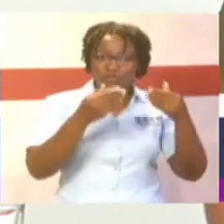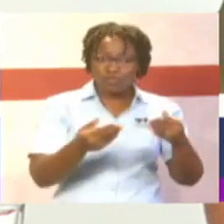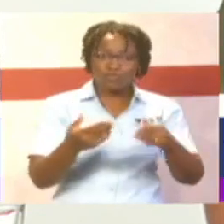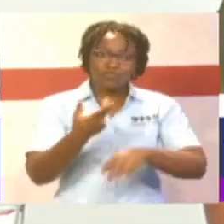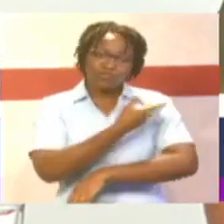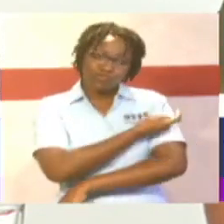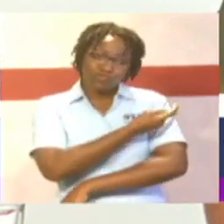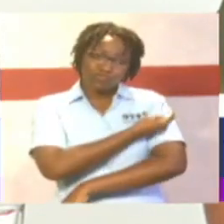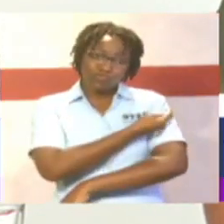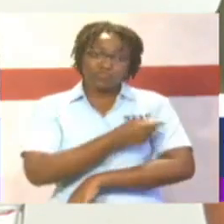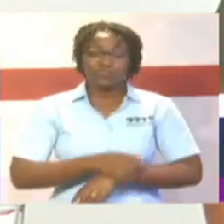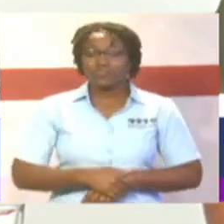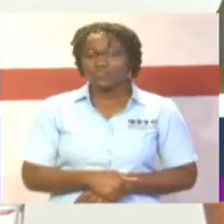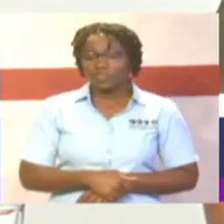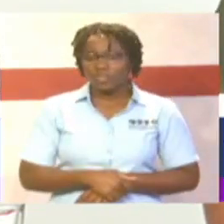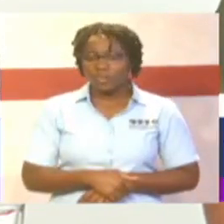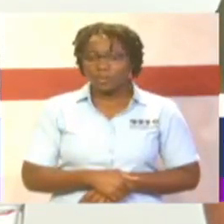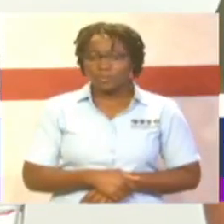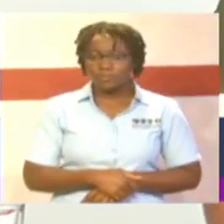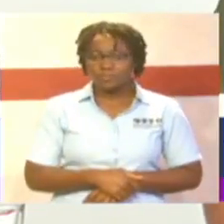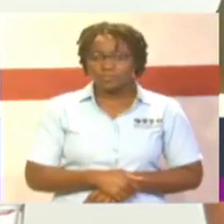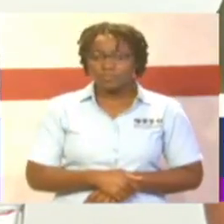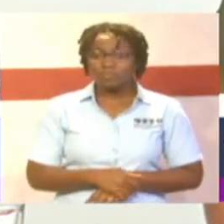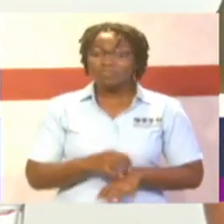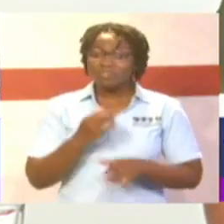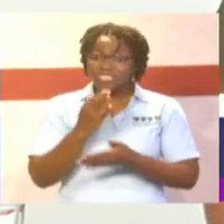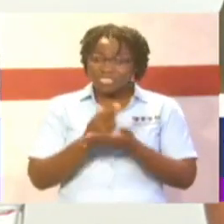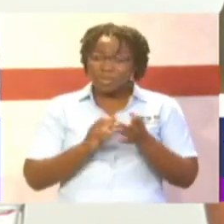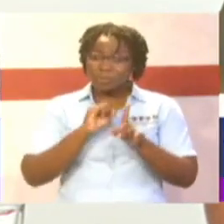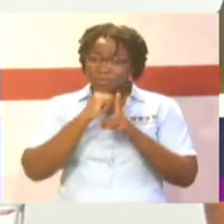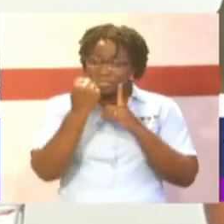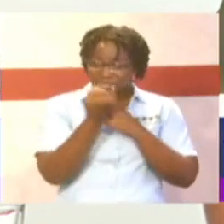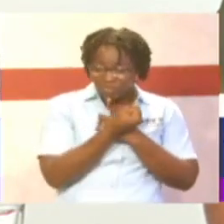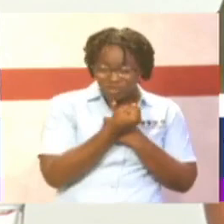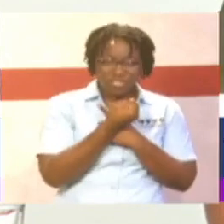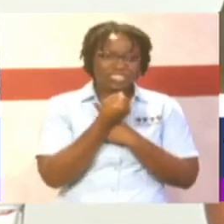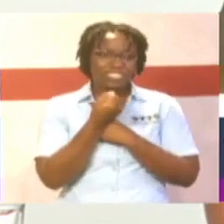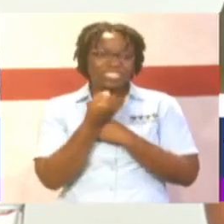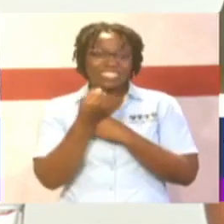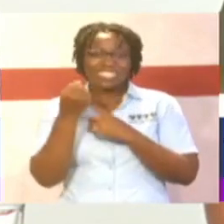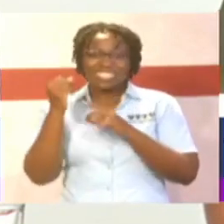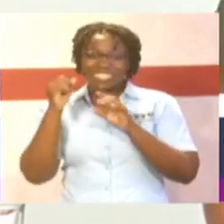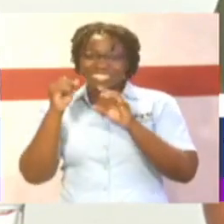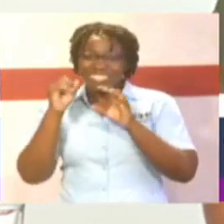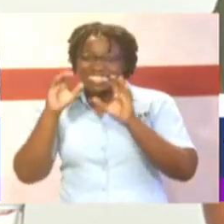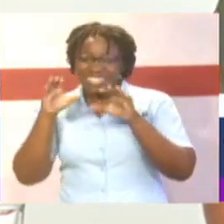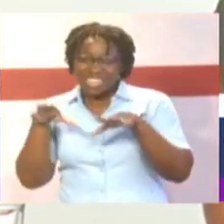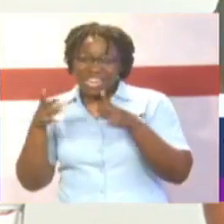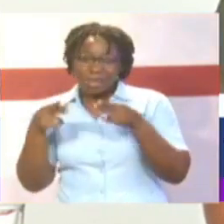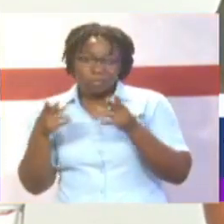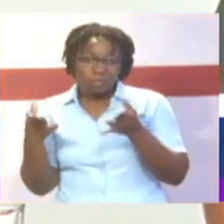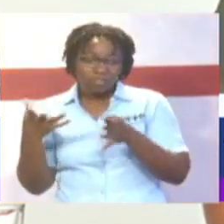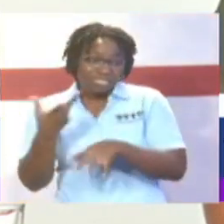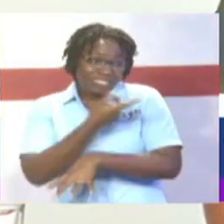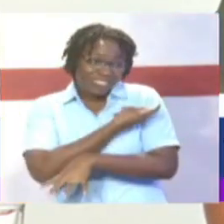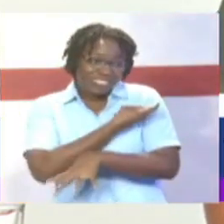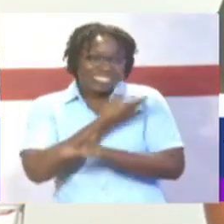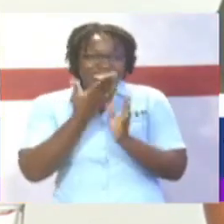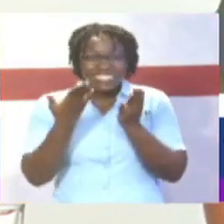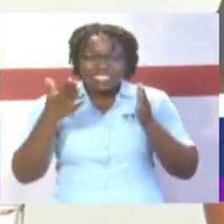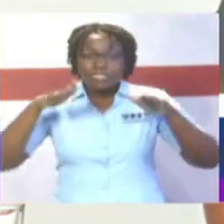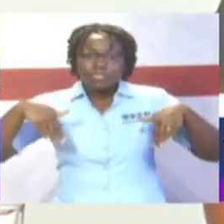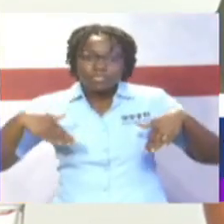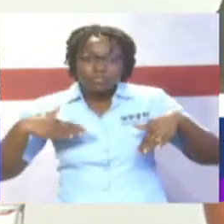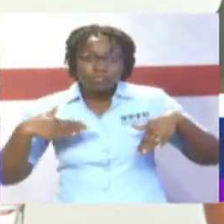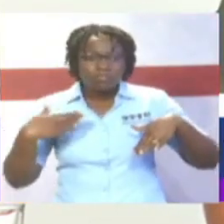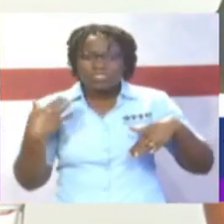vaccination schedule is delayed, and these situations are highlighted by your oncologist. Most commonly, it is if you are currently undergoing